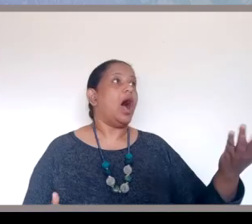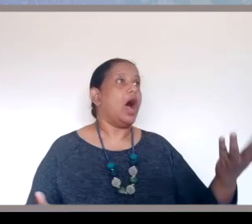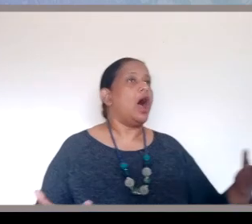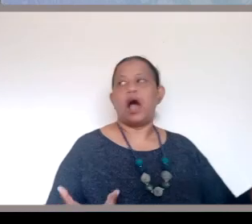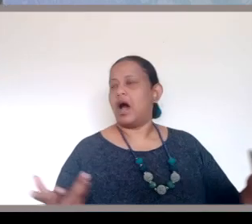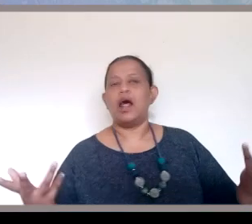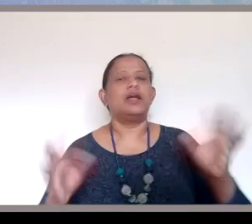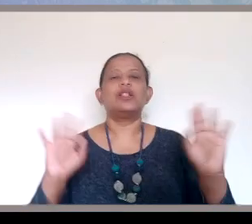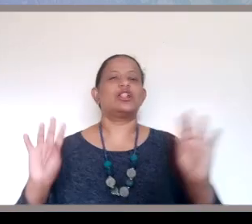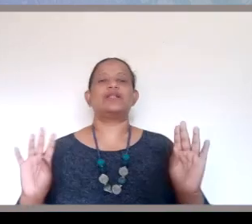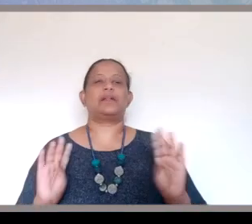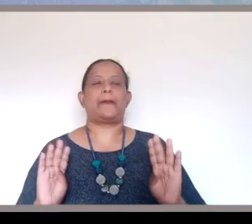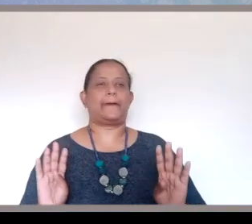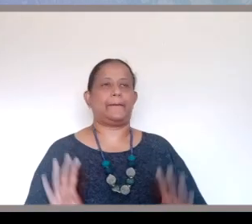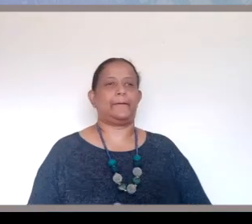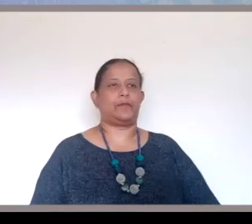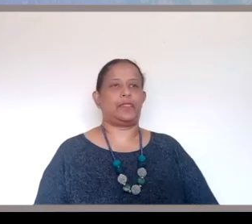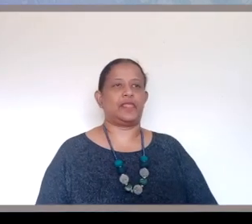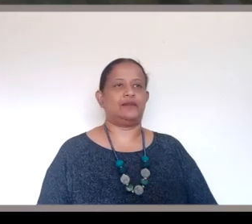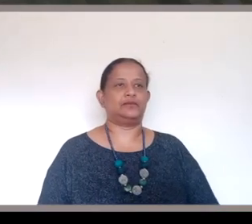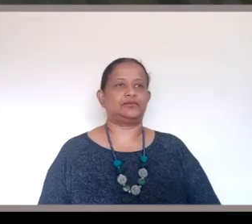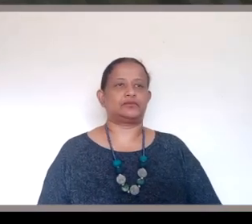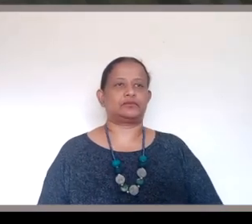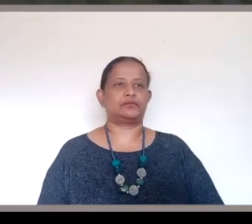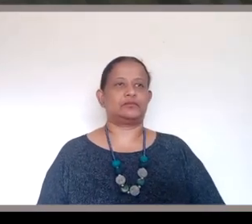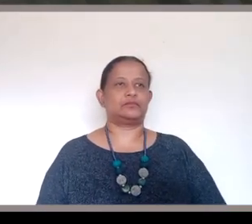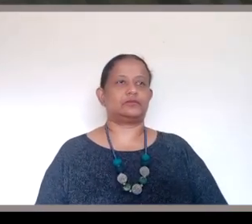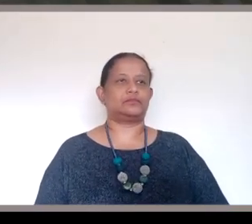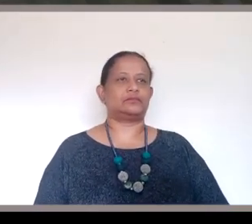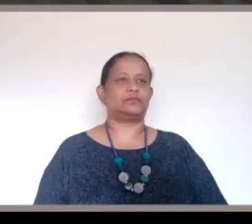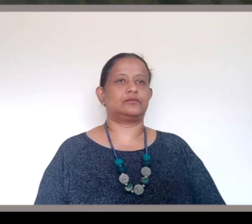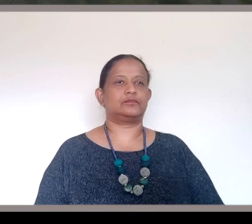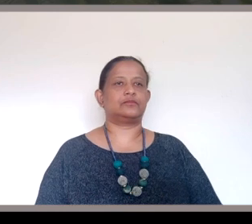when we are high up, then we are vulnerable.